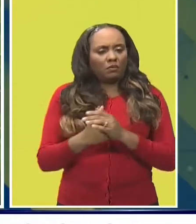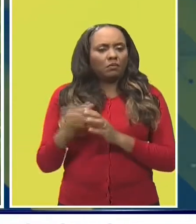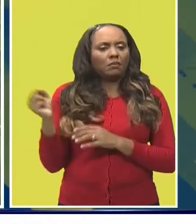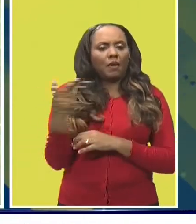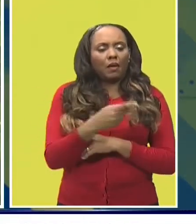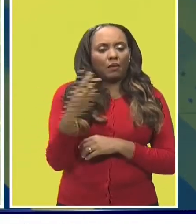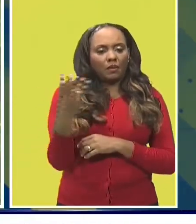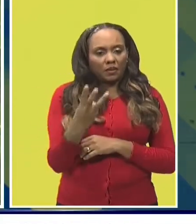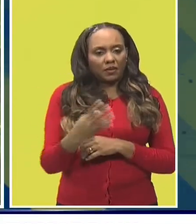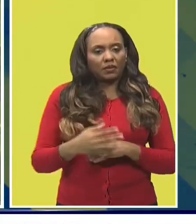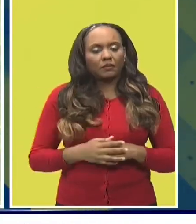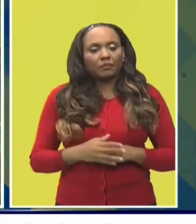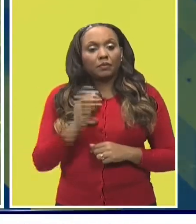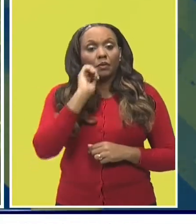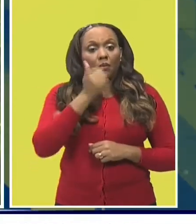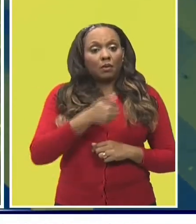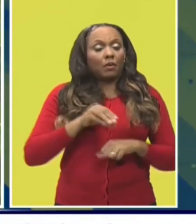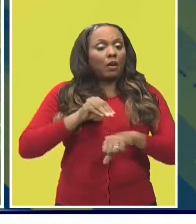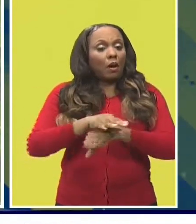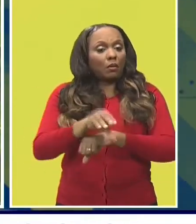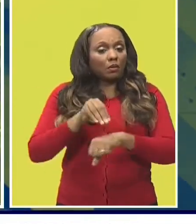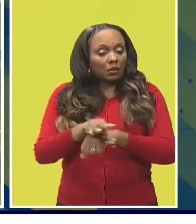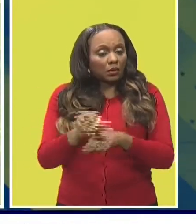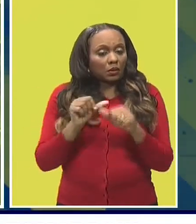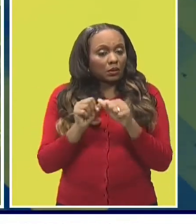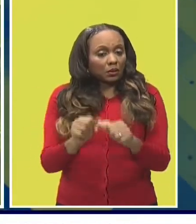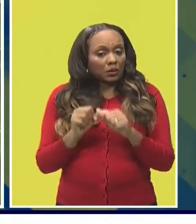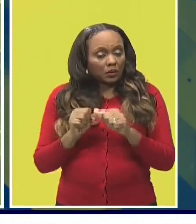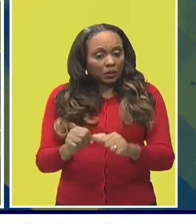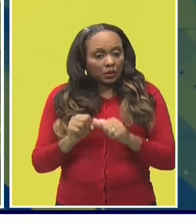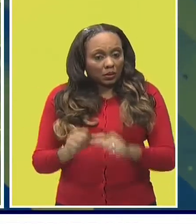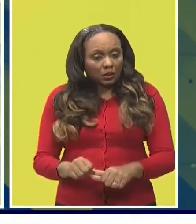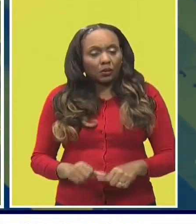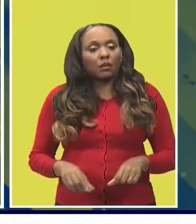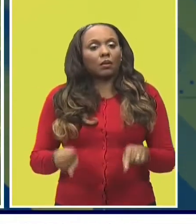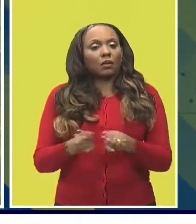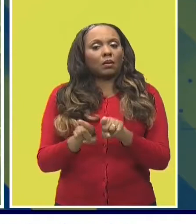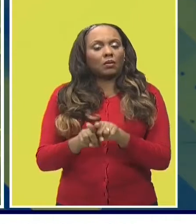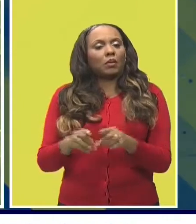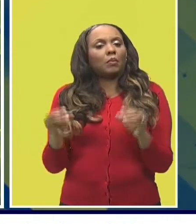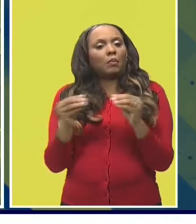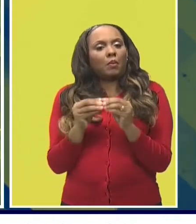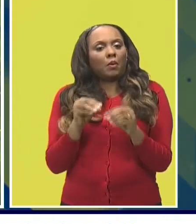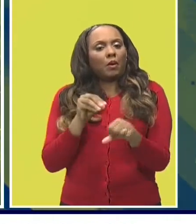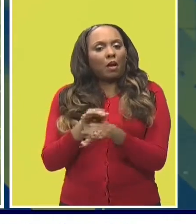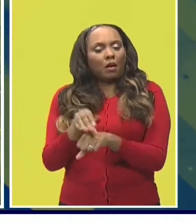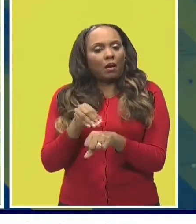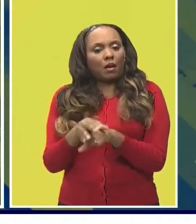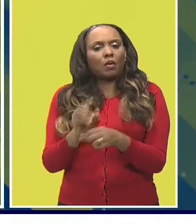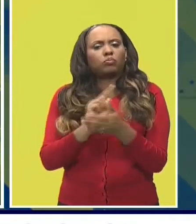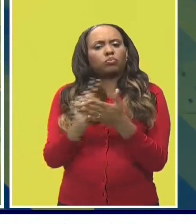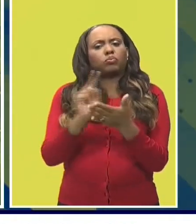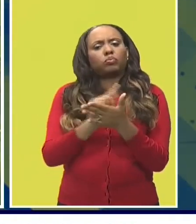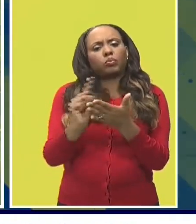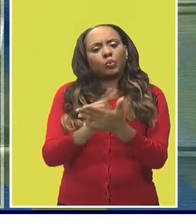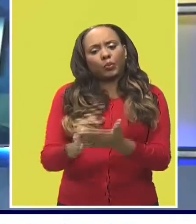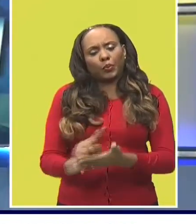will continue the counseling at the institution, and that will be continued with additional counseling in the weeks